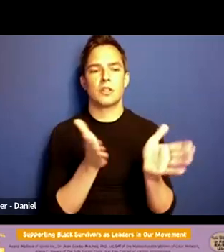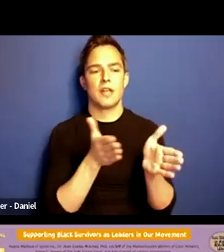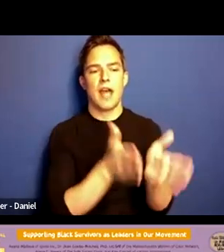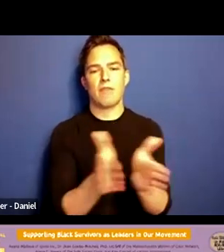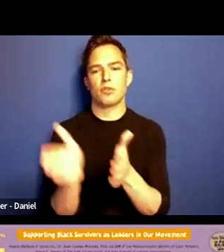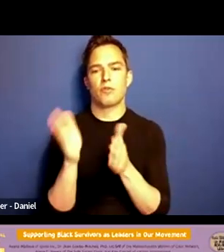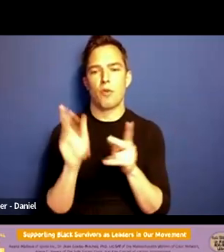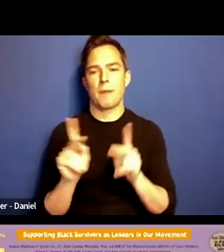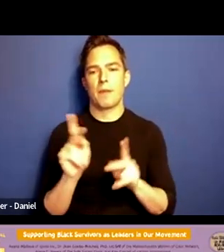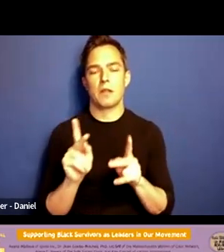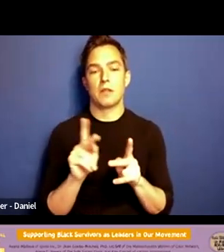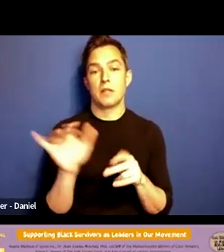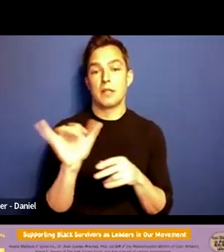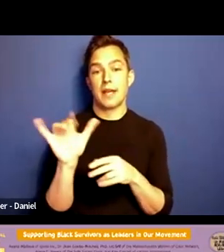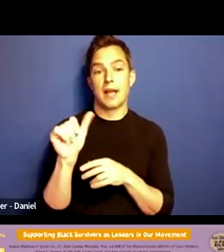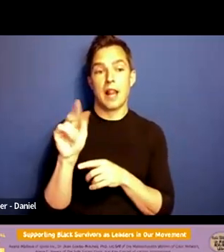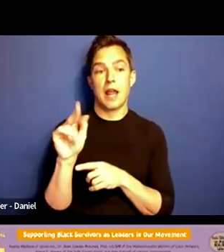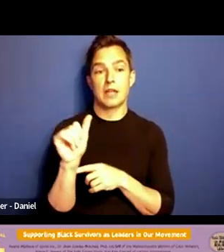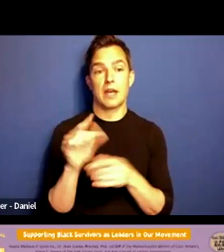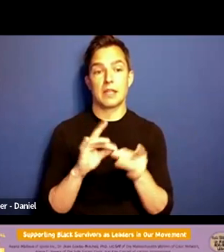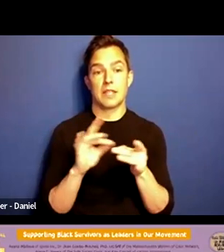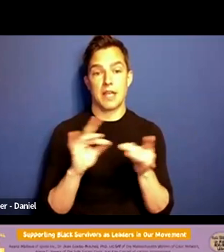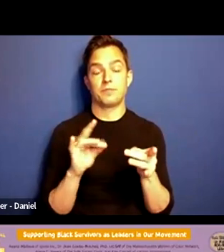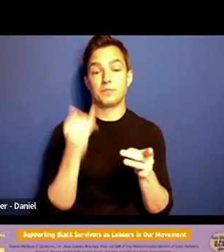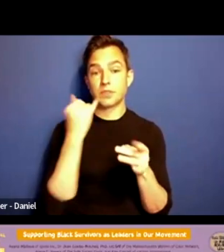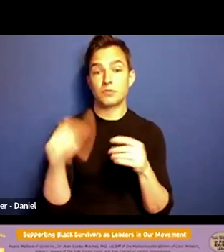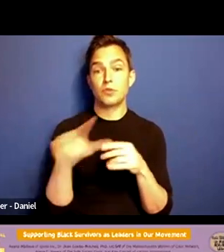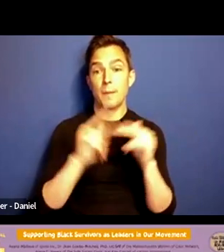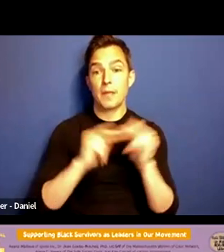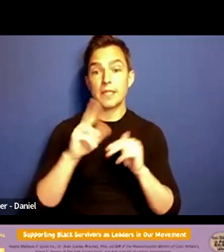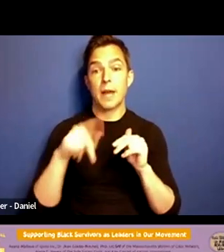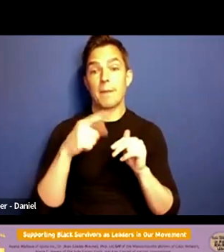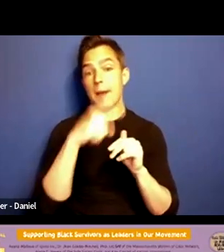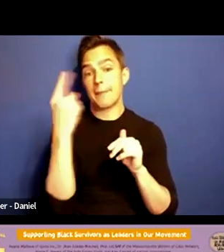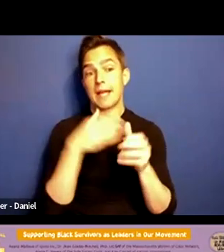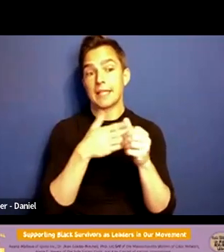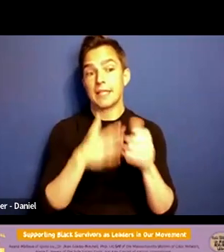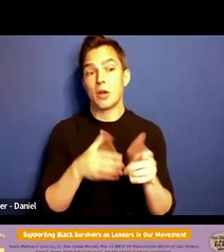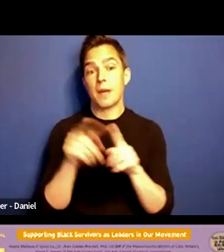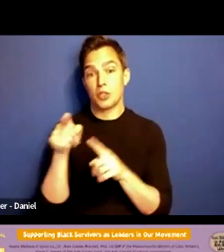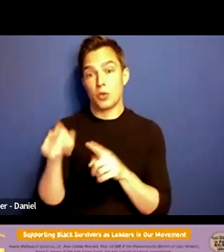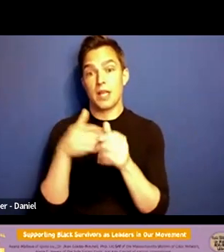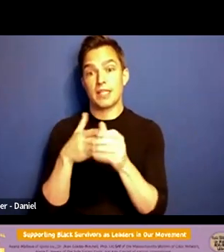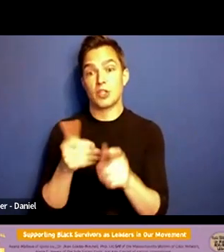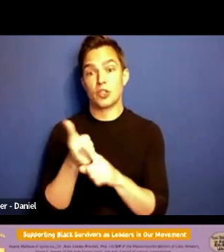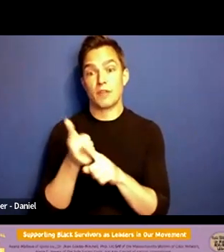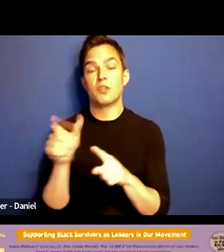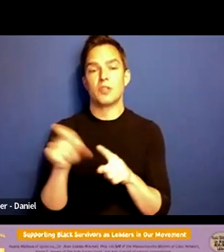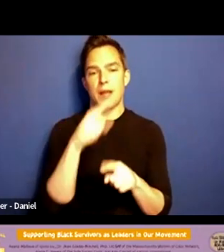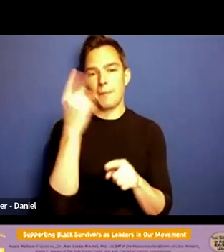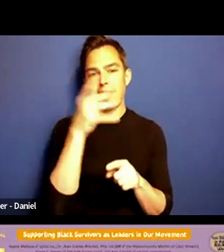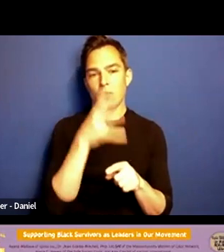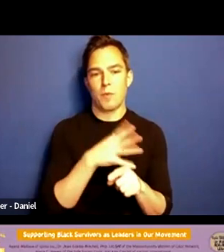folks? And to Alana's point, if you are building up a Black leader and you're a leader yourself, like you have to have that Black woman's